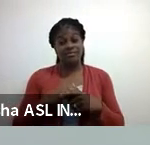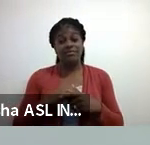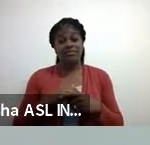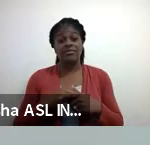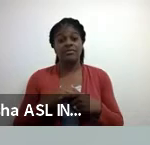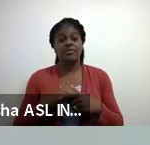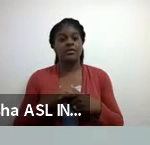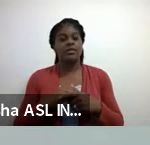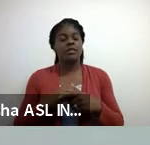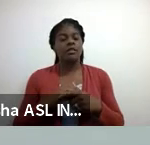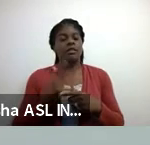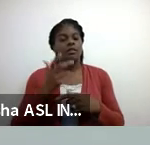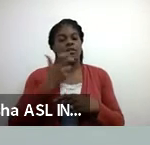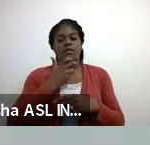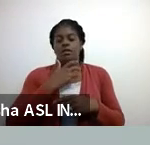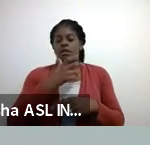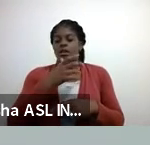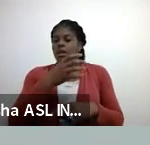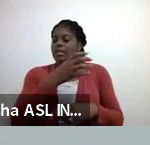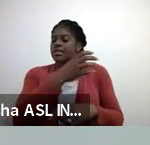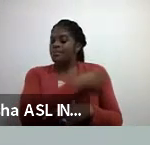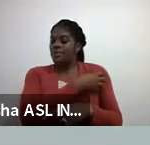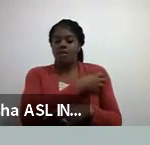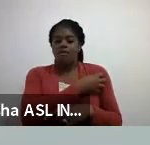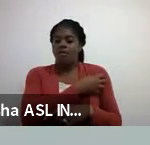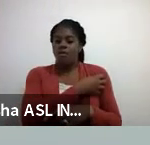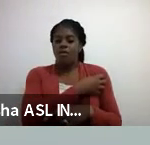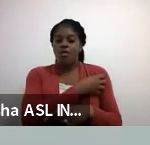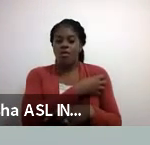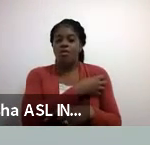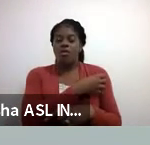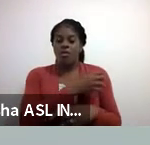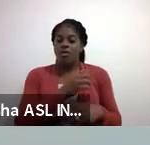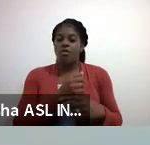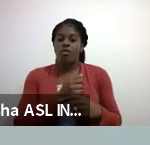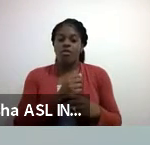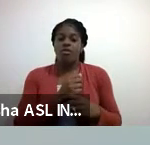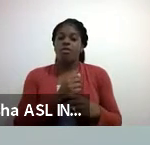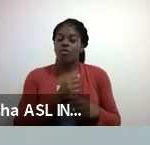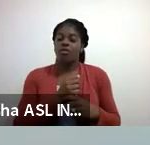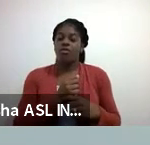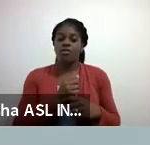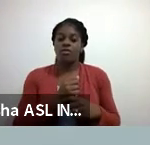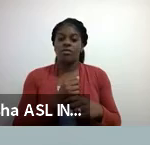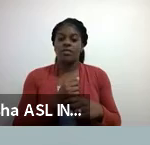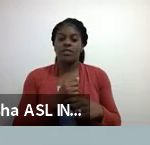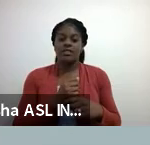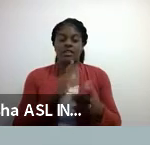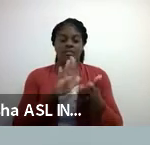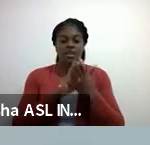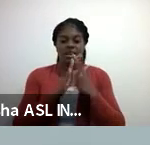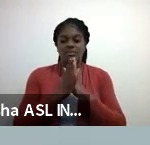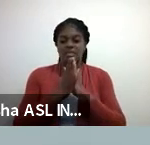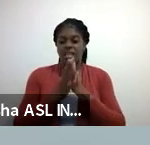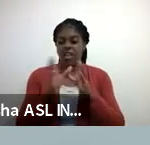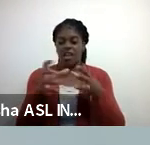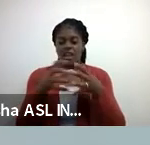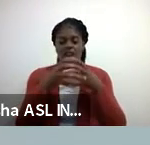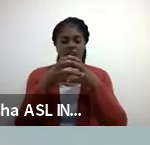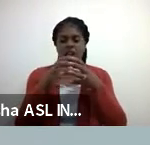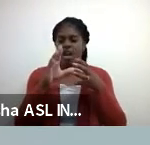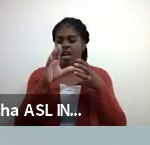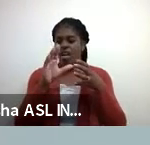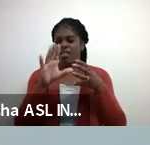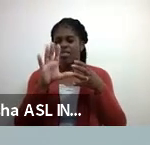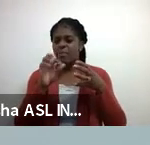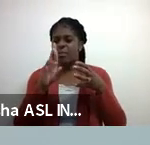It is so powerful that it almost gets into the core of who our children believe to